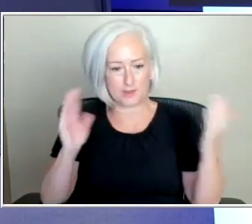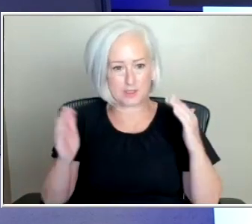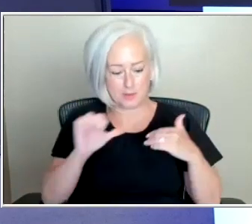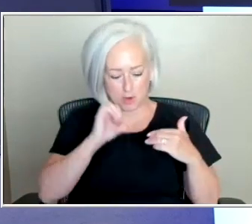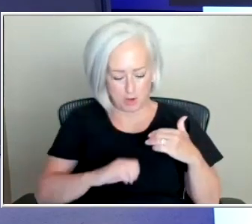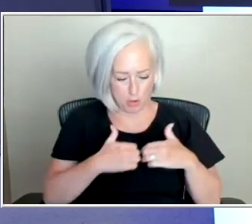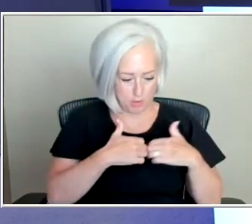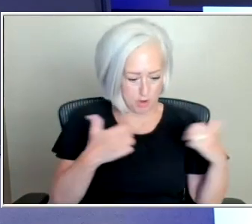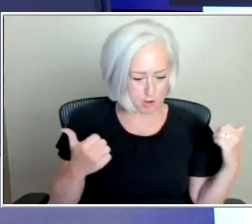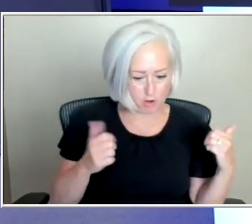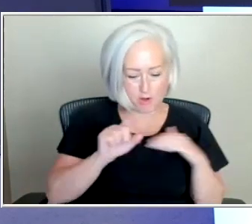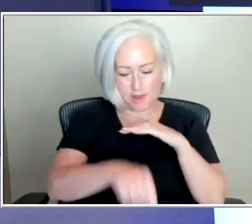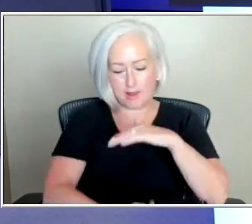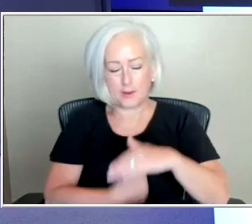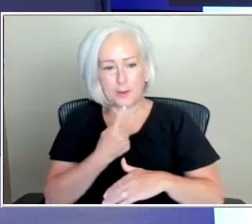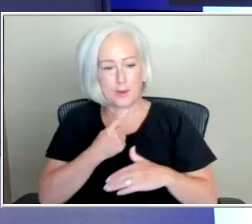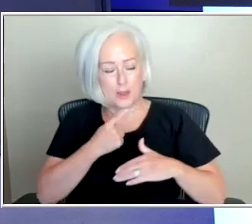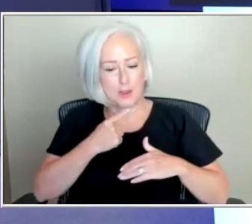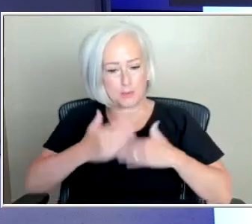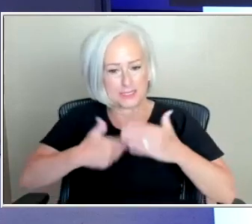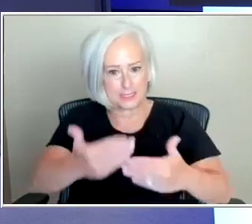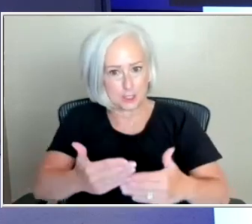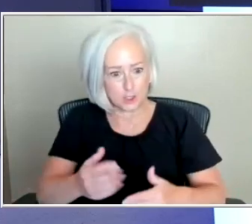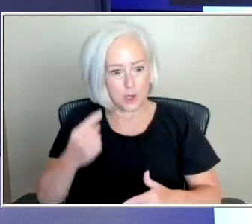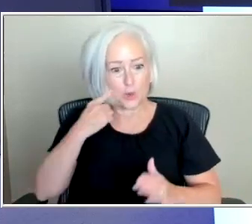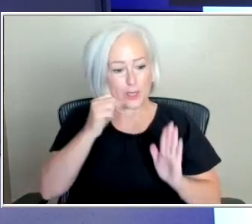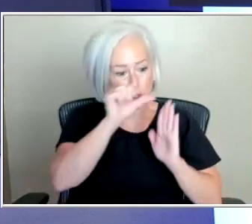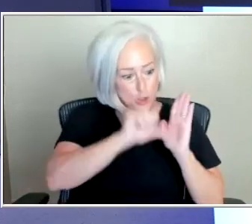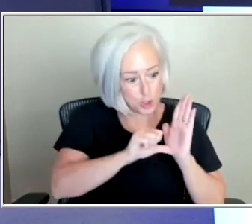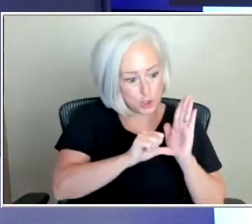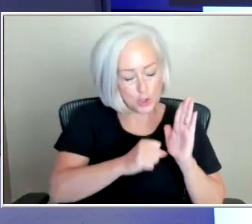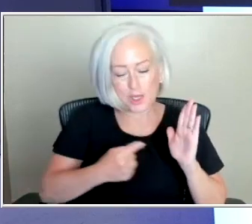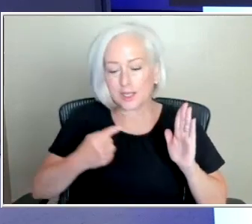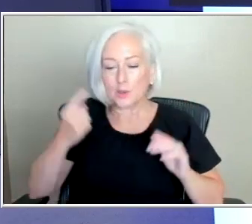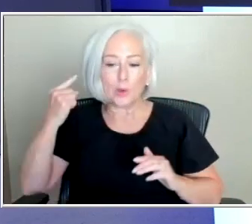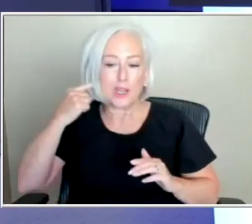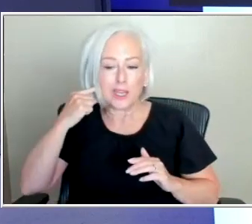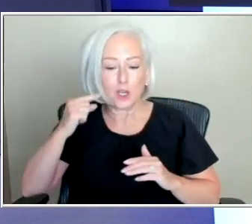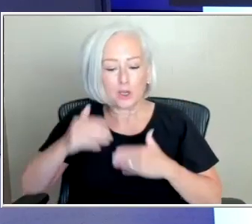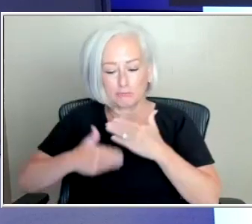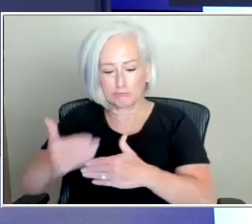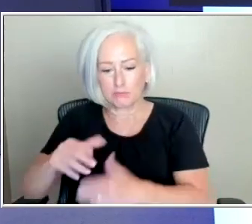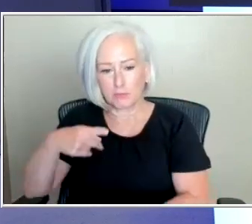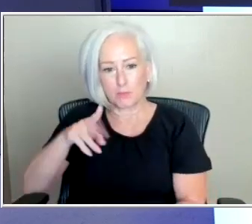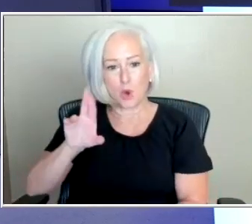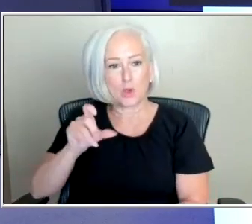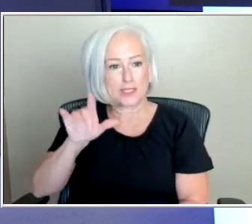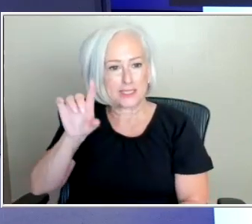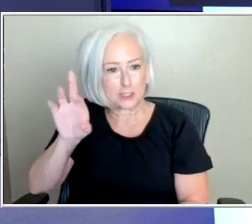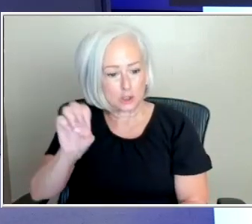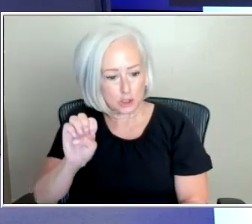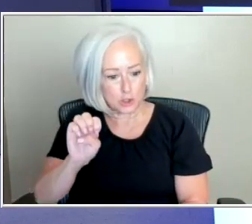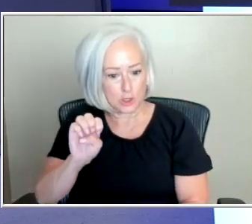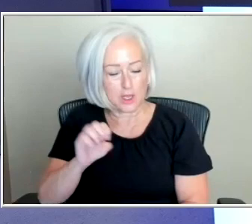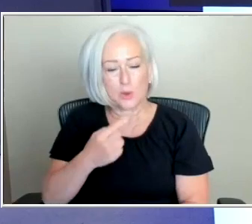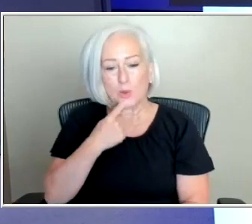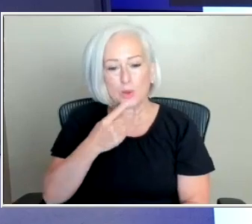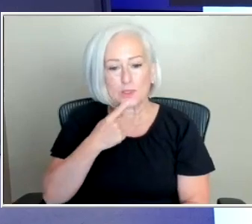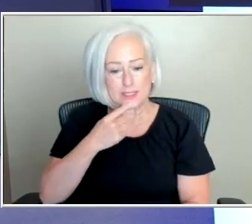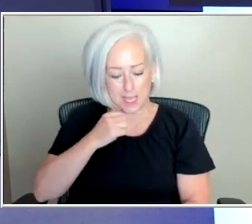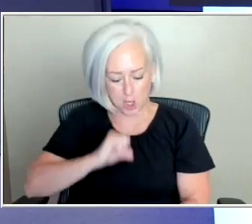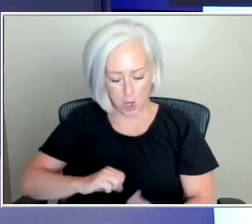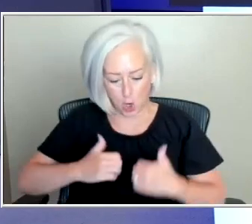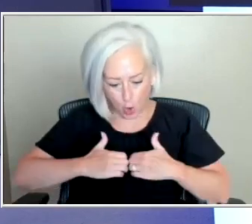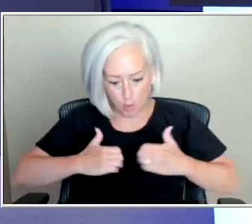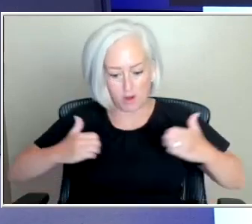catheter procedure? We hear the word surgery, we hear the word procedure. Yeah. Open heart sounds like this big deal, lots to recover from. What